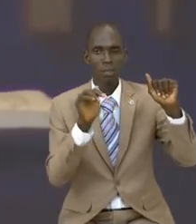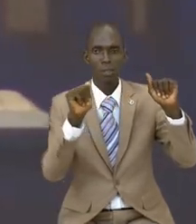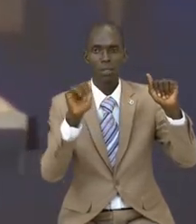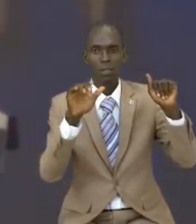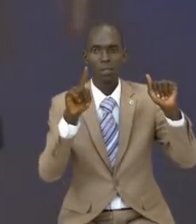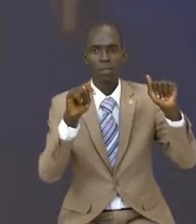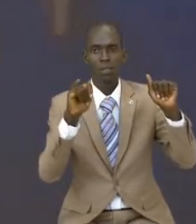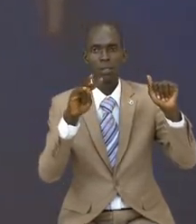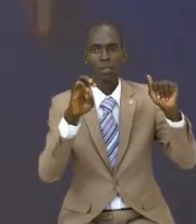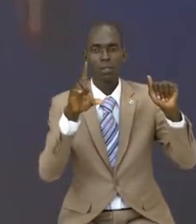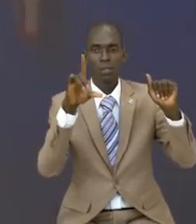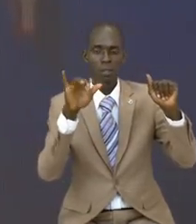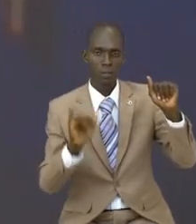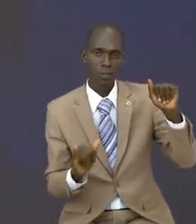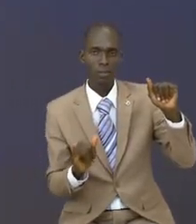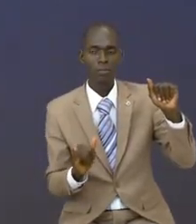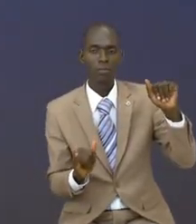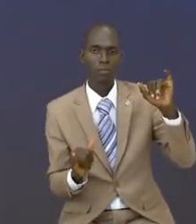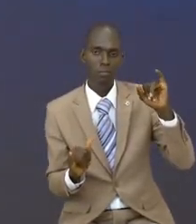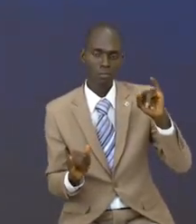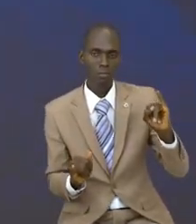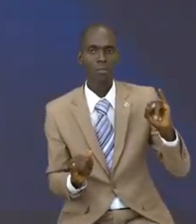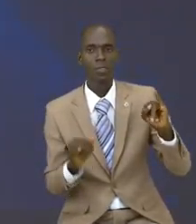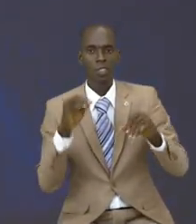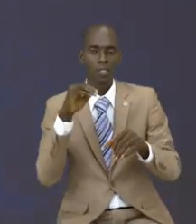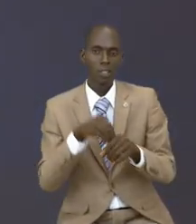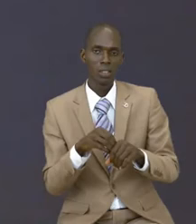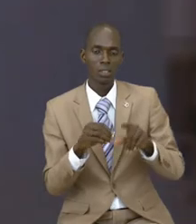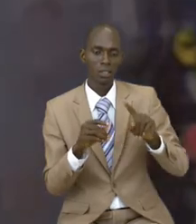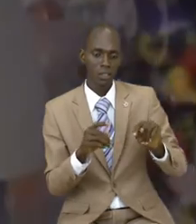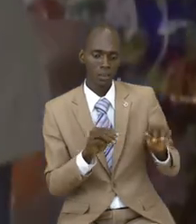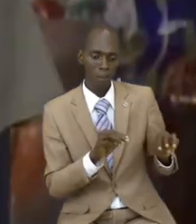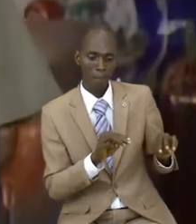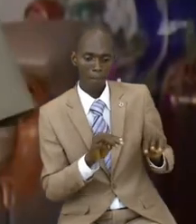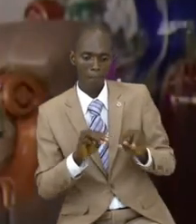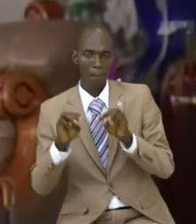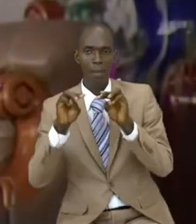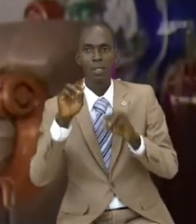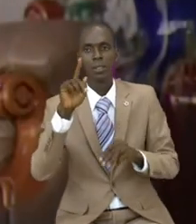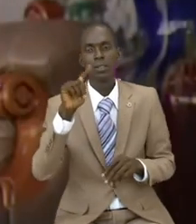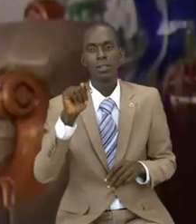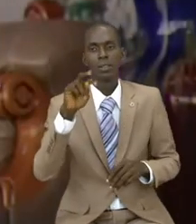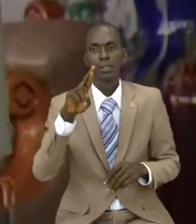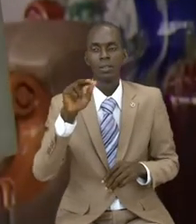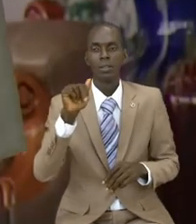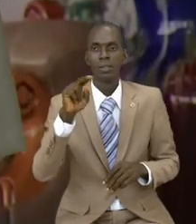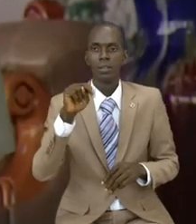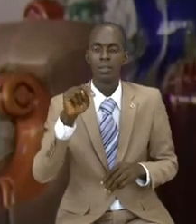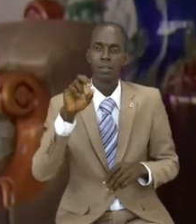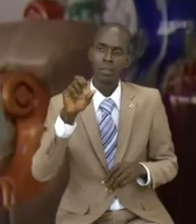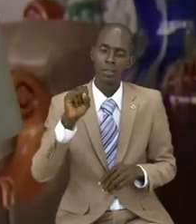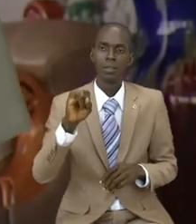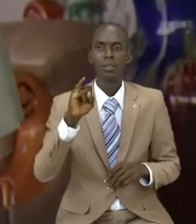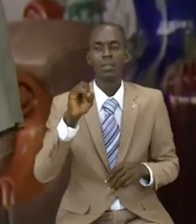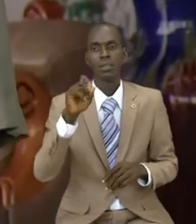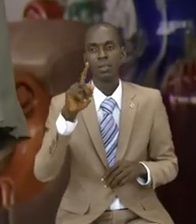watching actively in transit. The universities in some places are